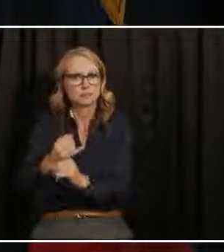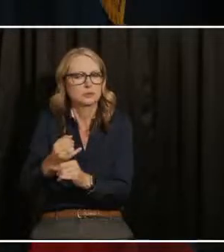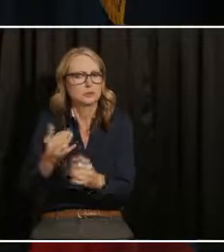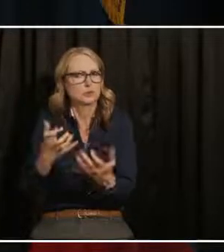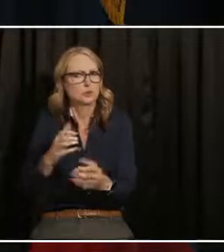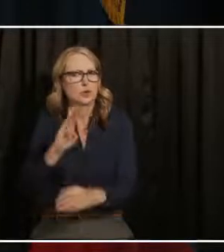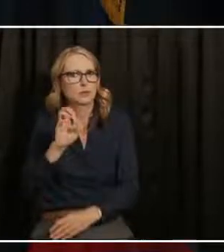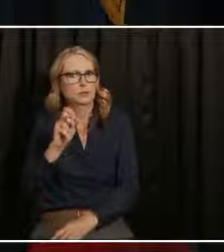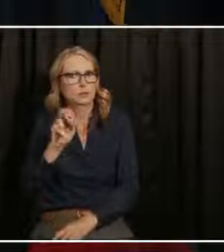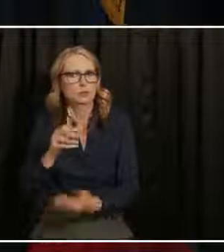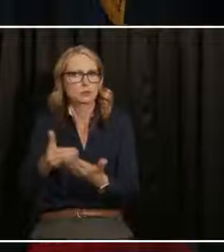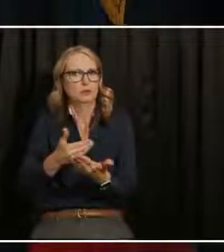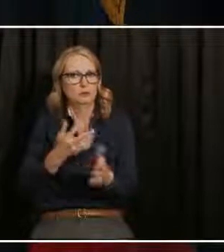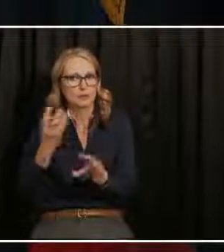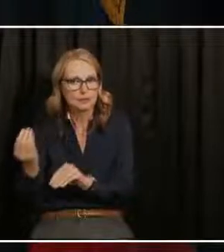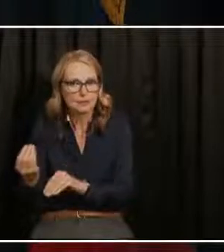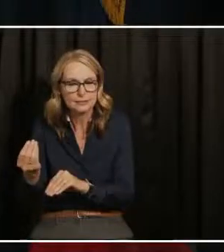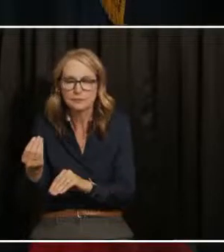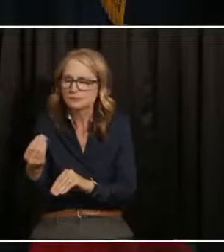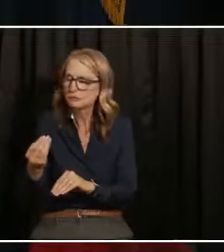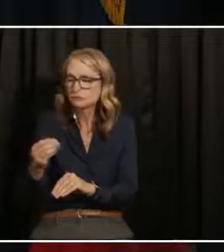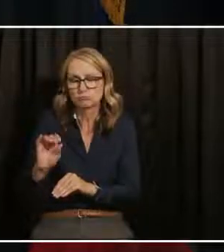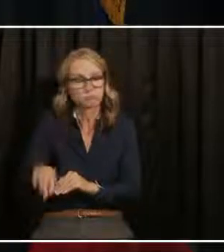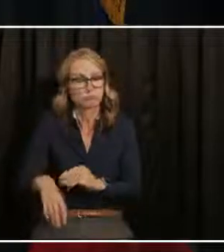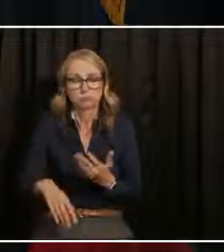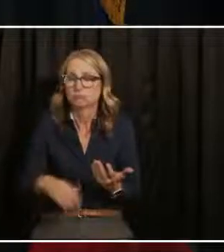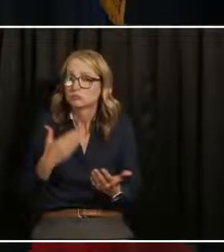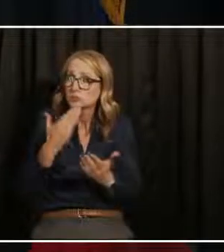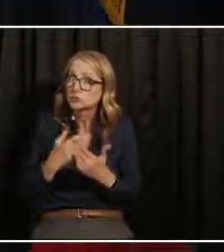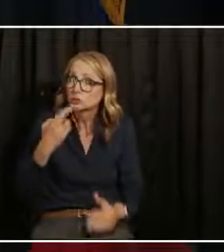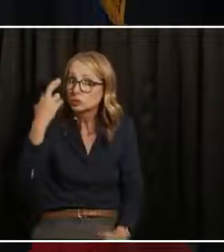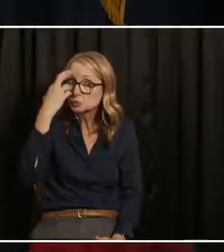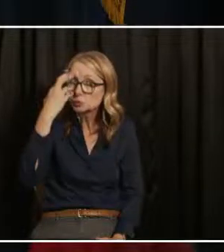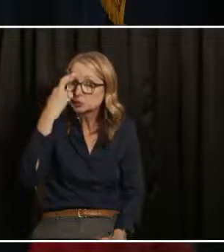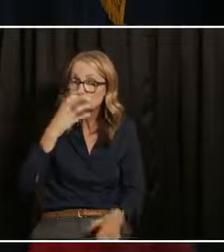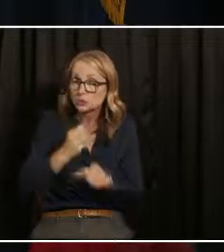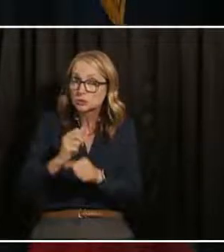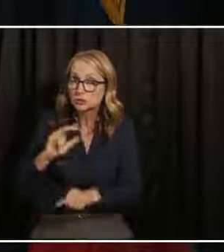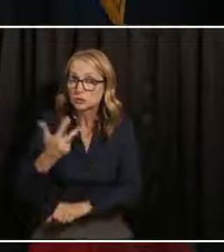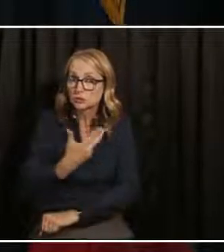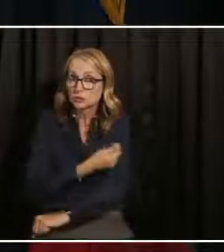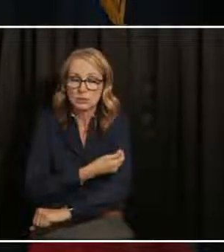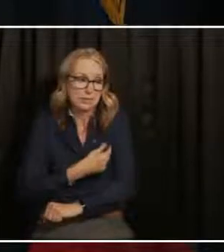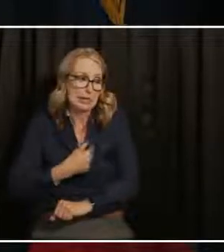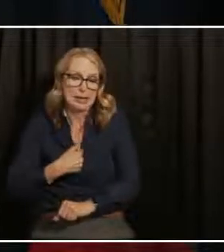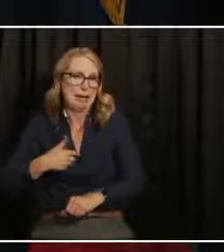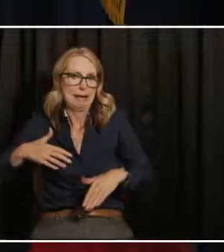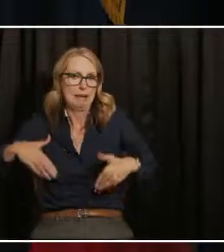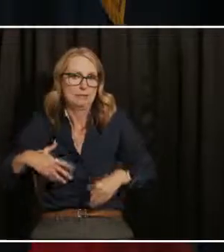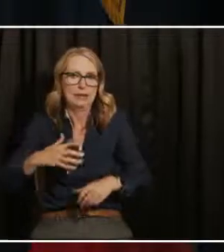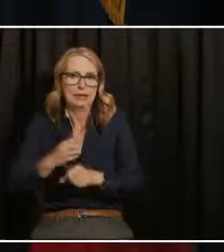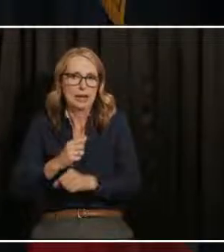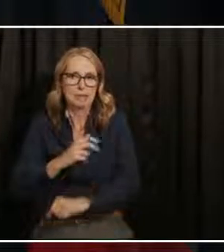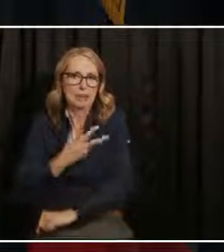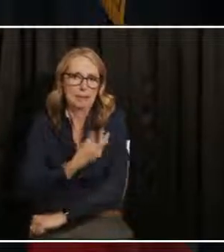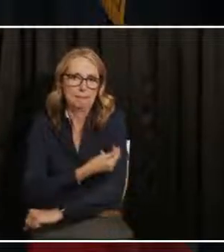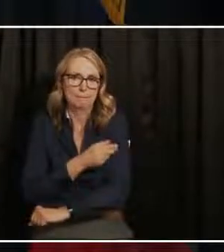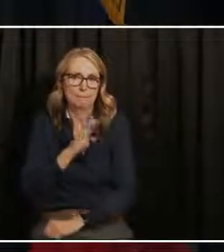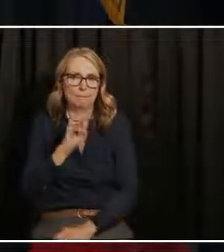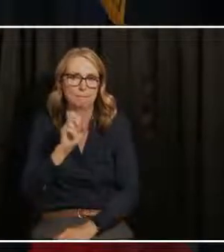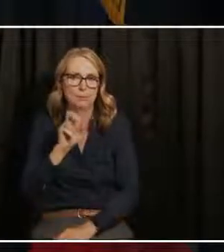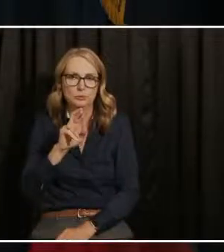before they left. All of those are good, sound, rational decisions. I have not received my Moderna booster. I plan to at some